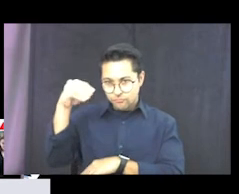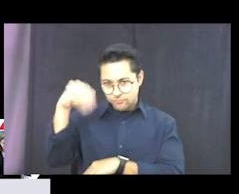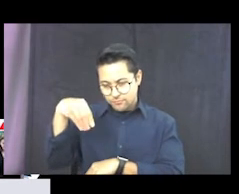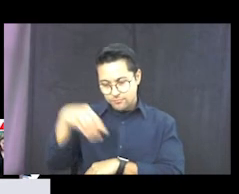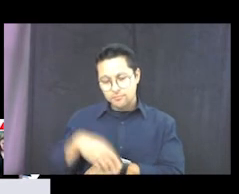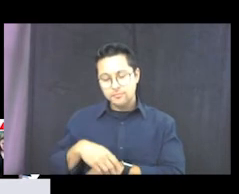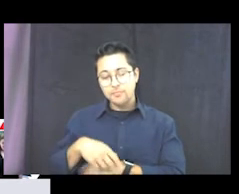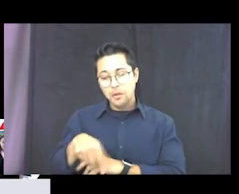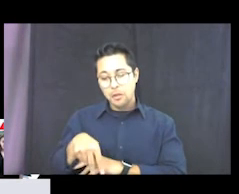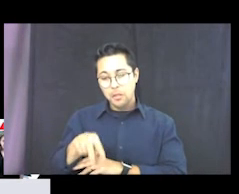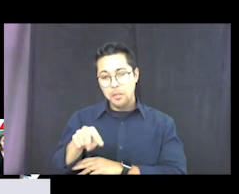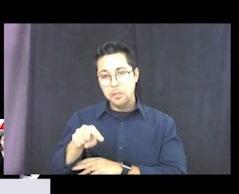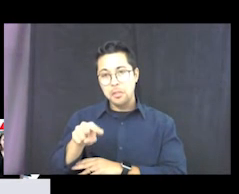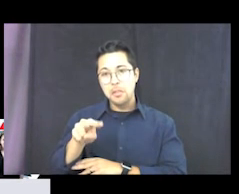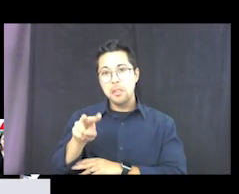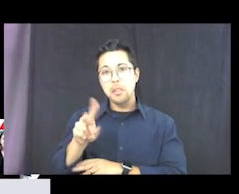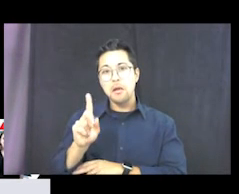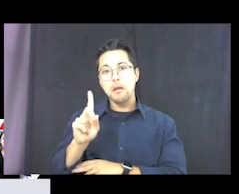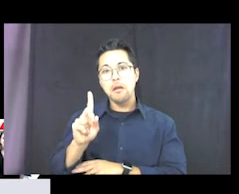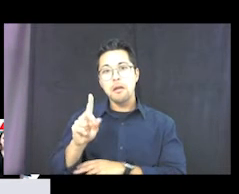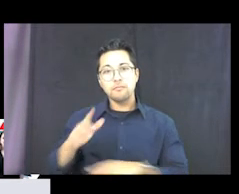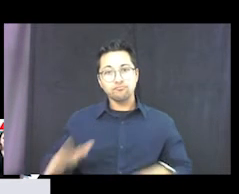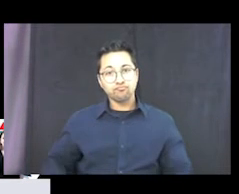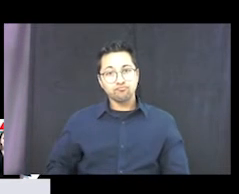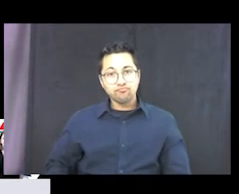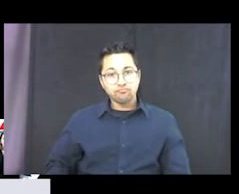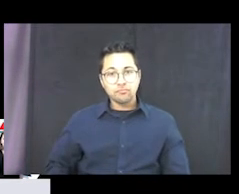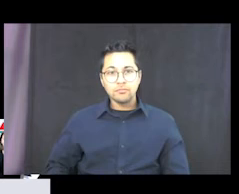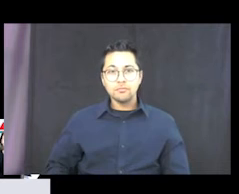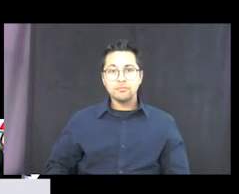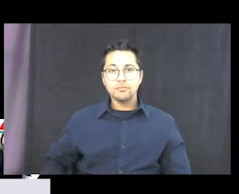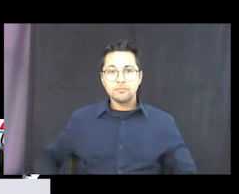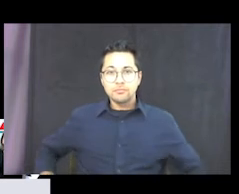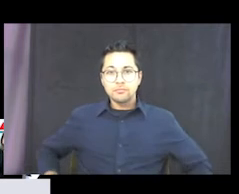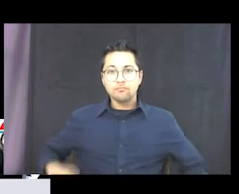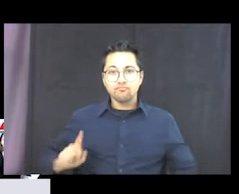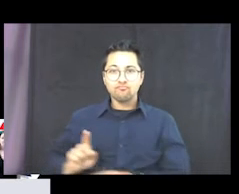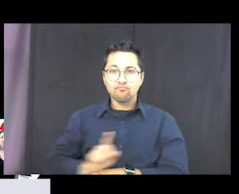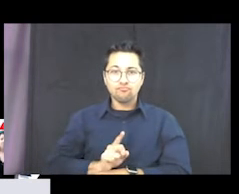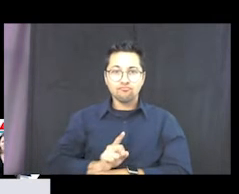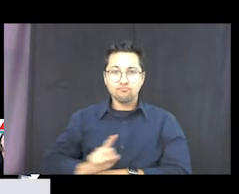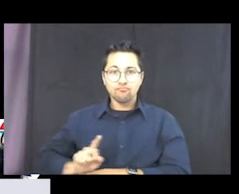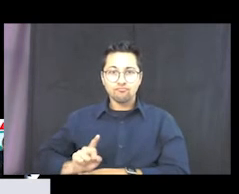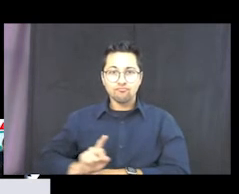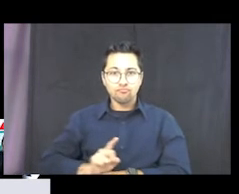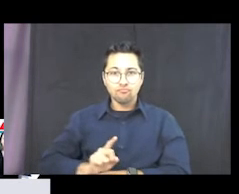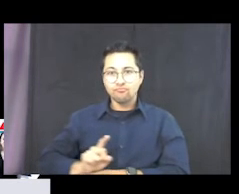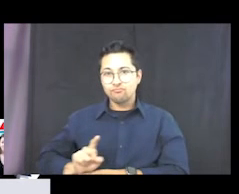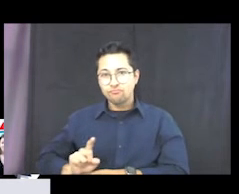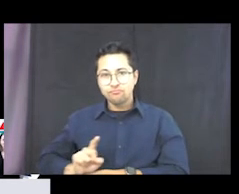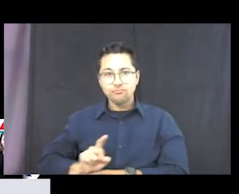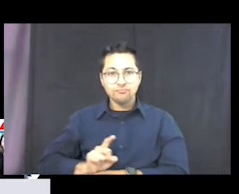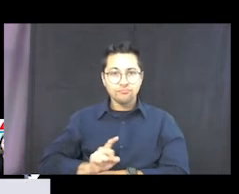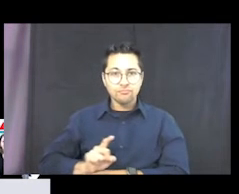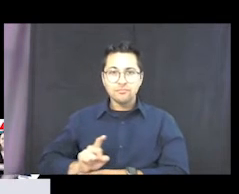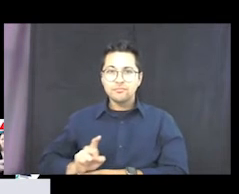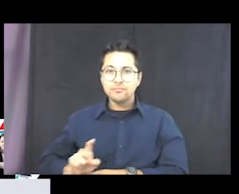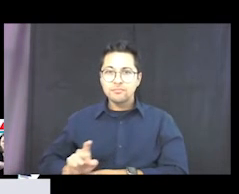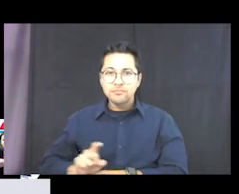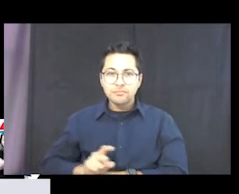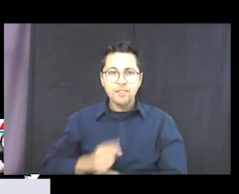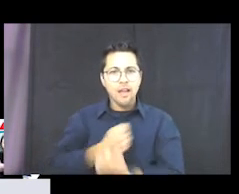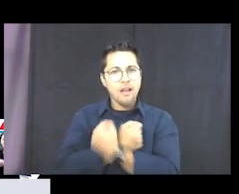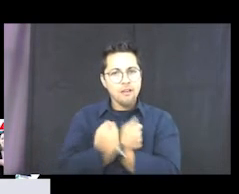Now look slowly up. Hands on your legs, shift side to side. I got this feeling. Now hug yourself. Inside